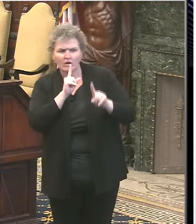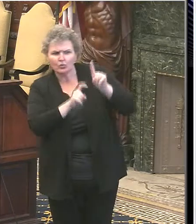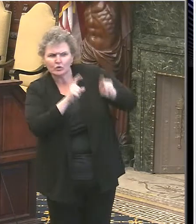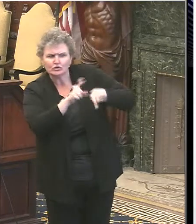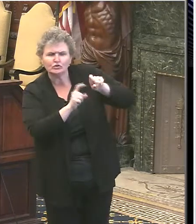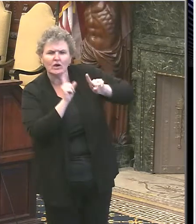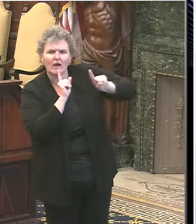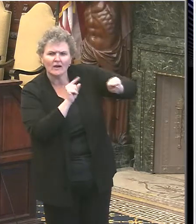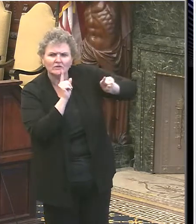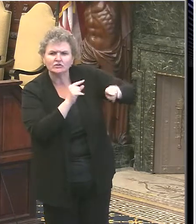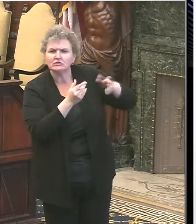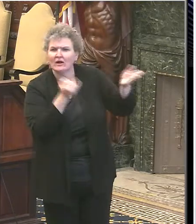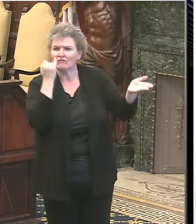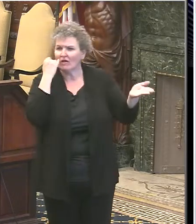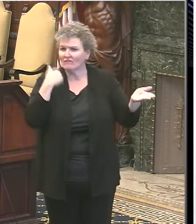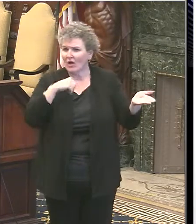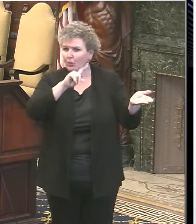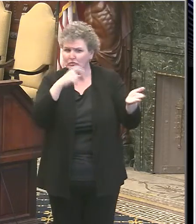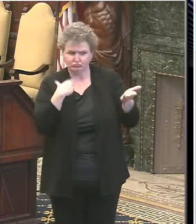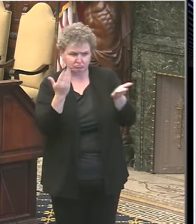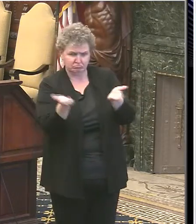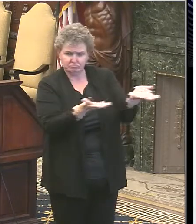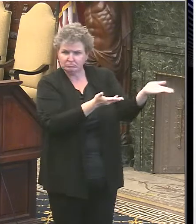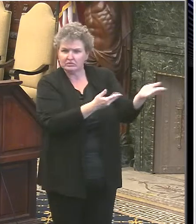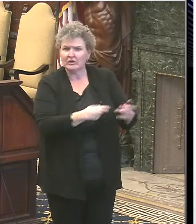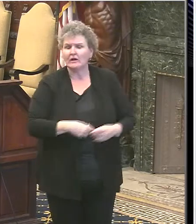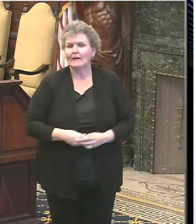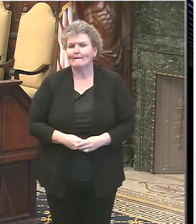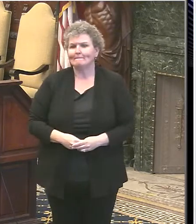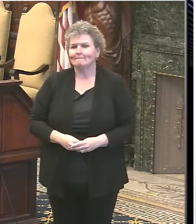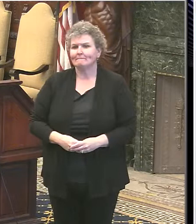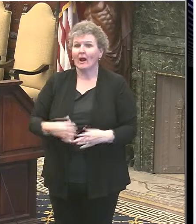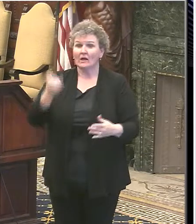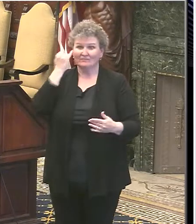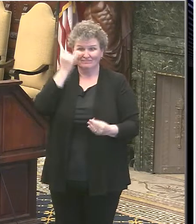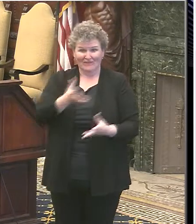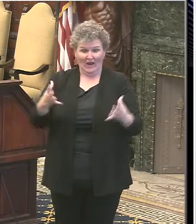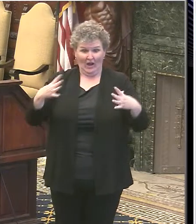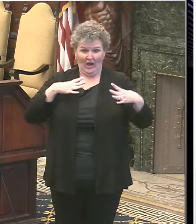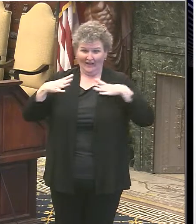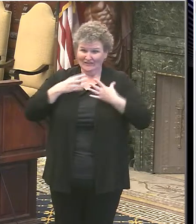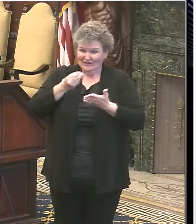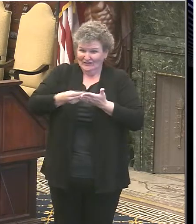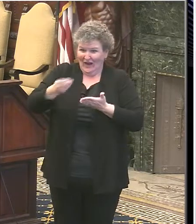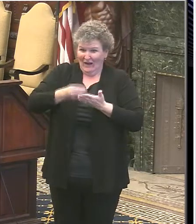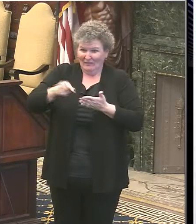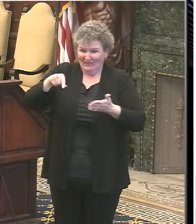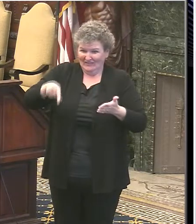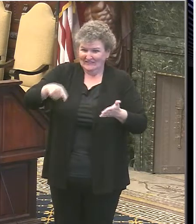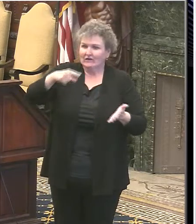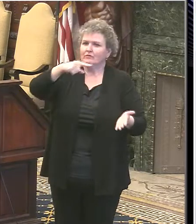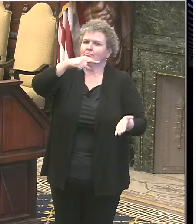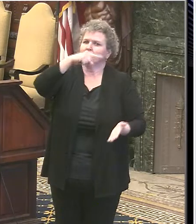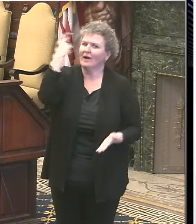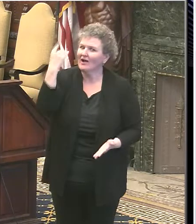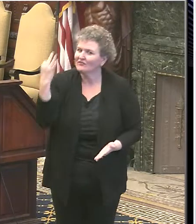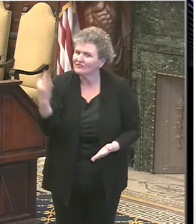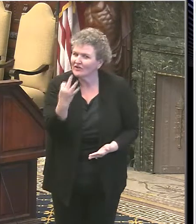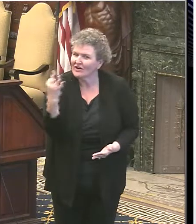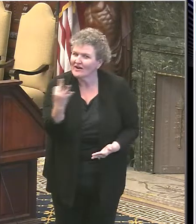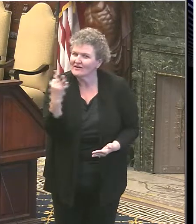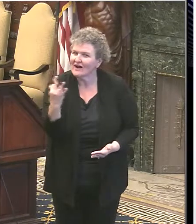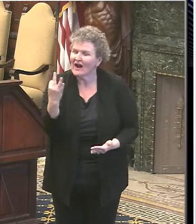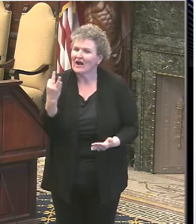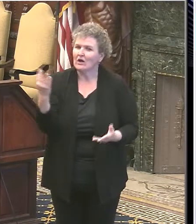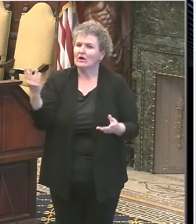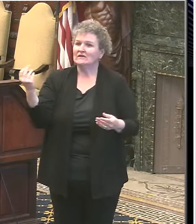issue. Finally, I want to remind everyone, if you're going to start your holiday shopping this weekend on Black Friday or Small Business Saturday, be sure